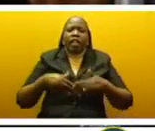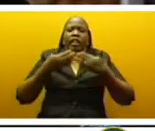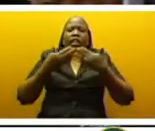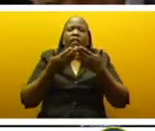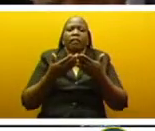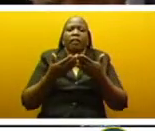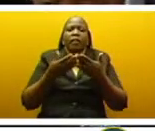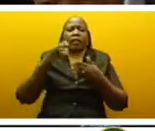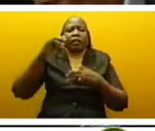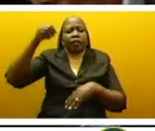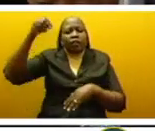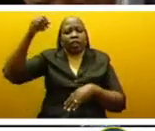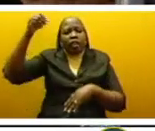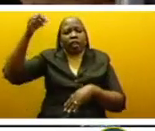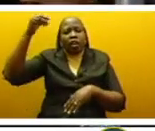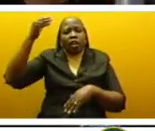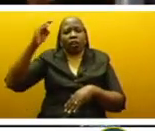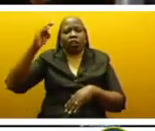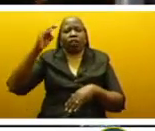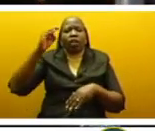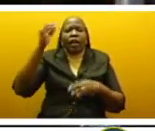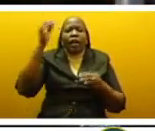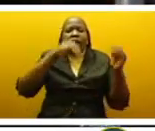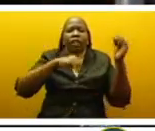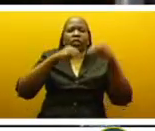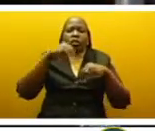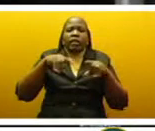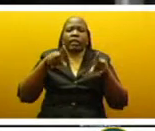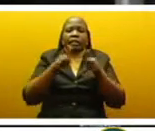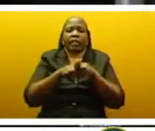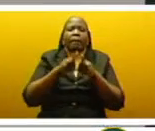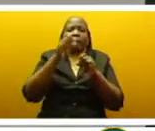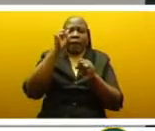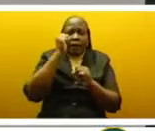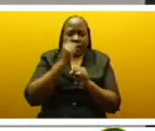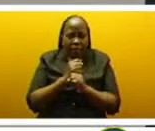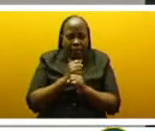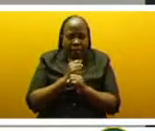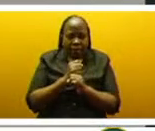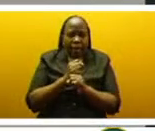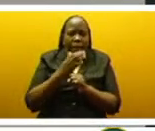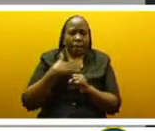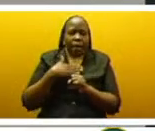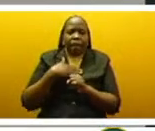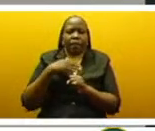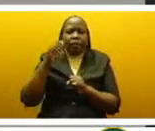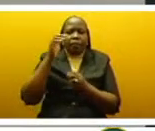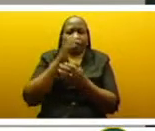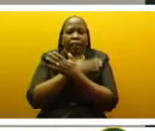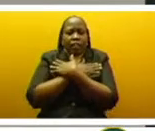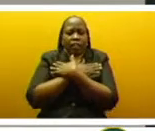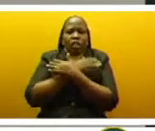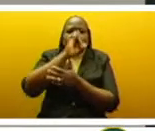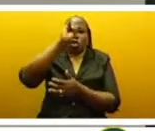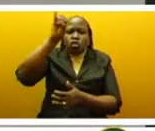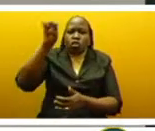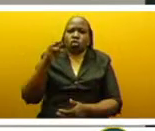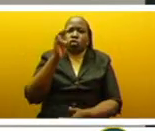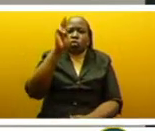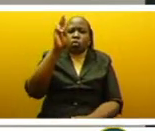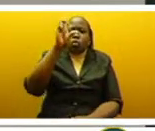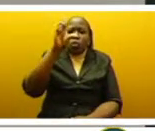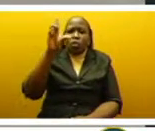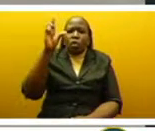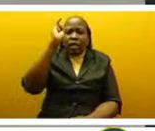an election as it ought to be conducted. My colleague, Julie Soweto, has demonstrated to